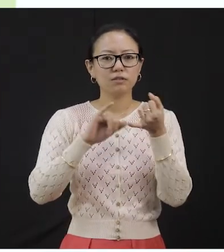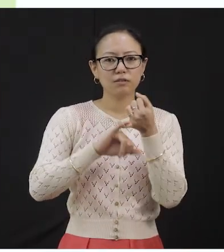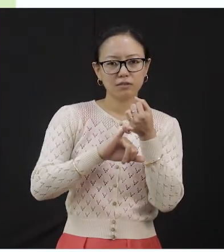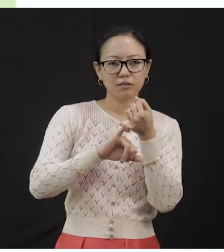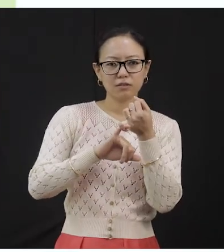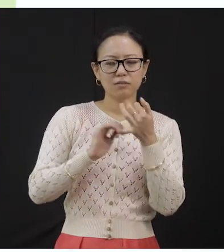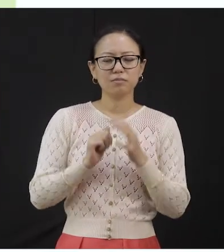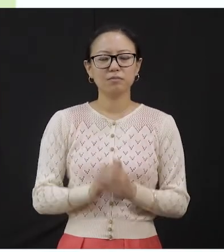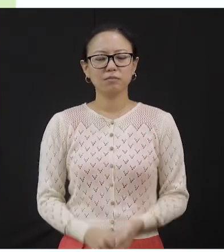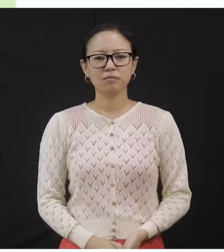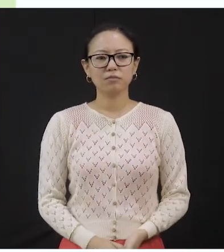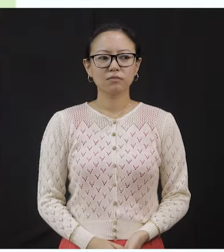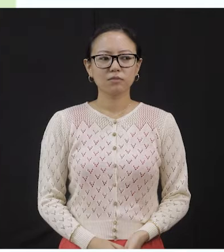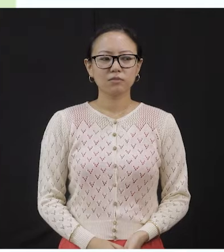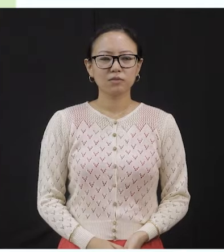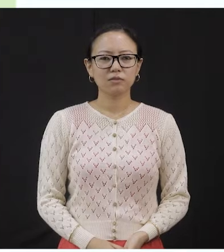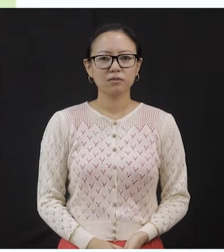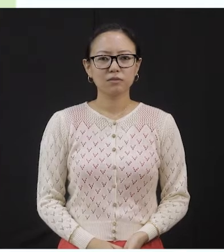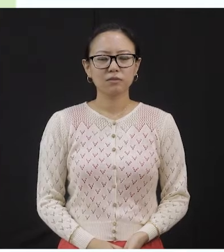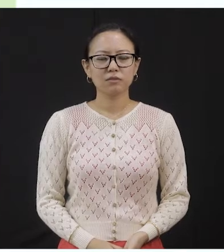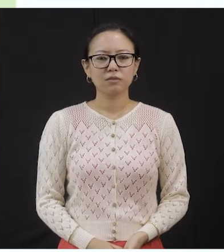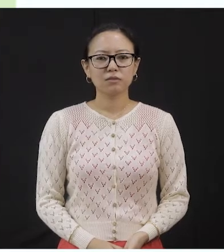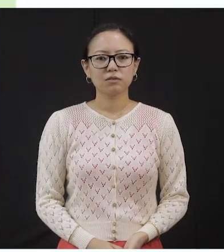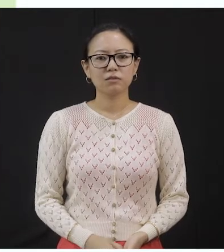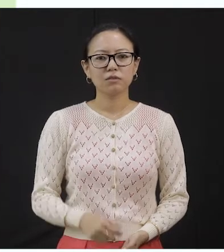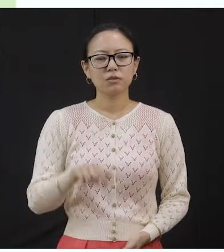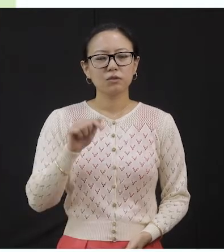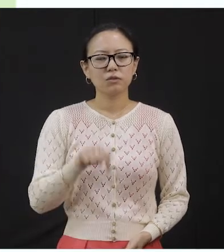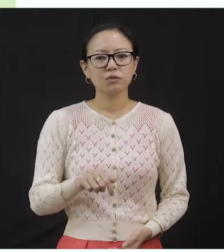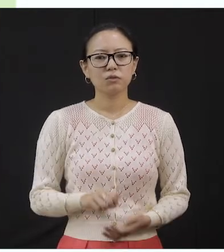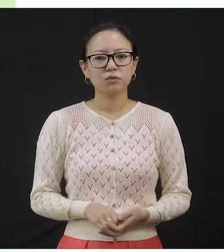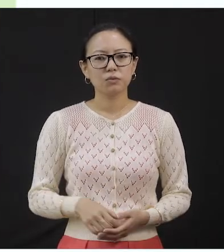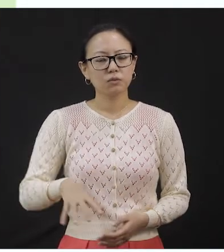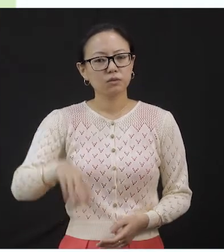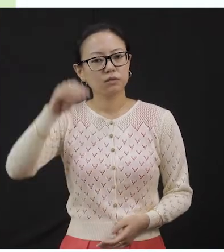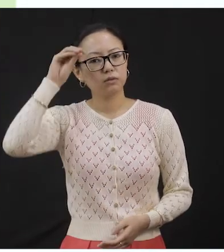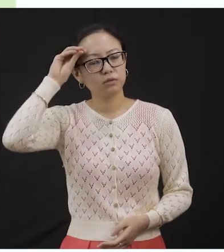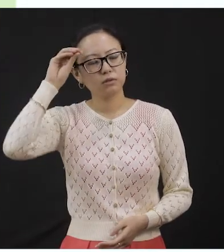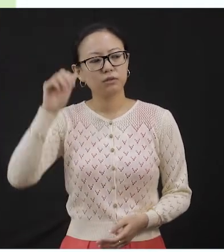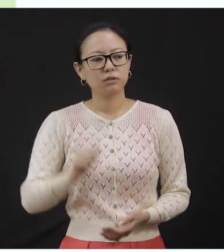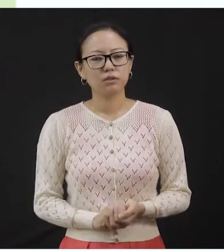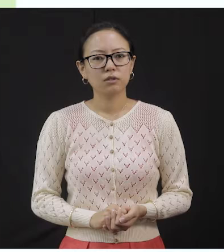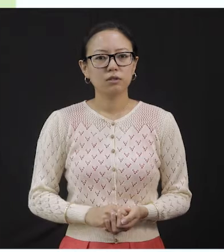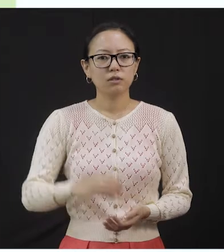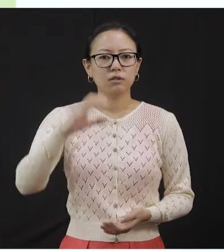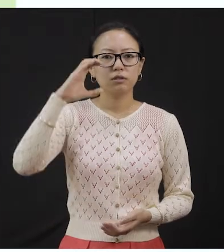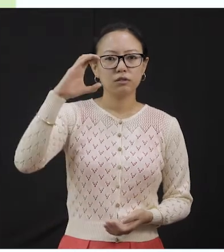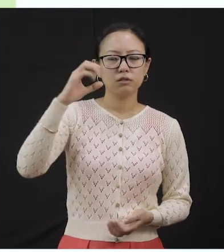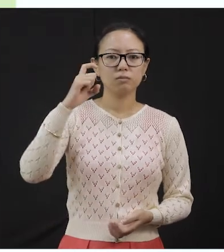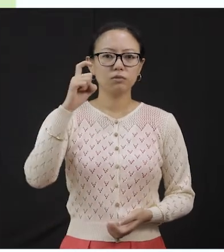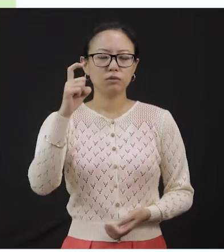Yes, mathematics, right? Yes. Today we are going to learn our chapter number